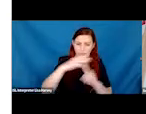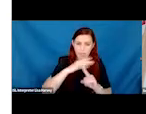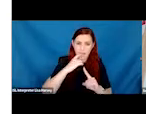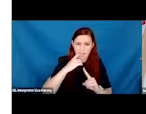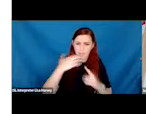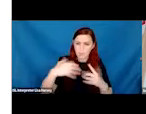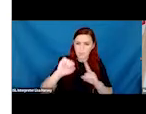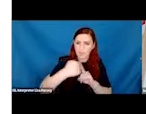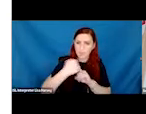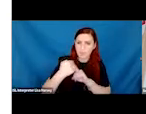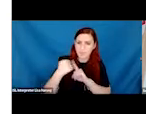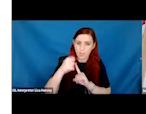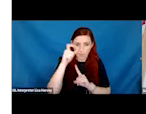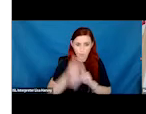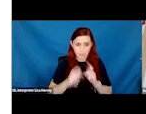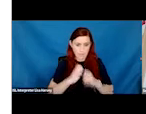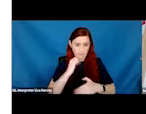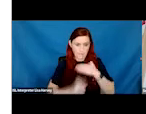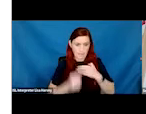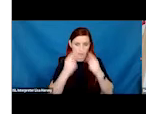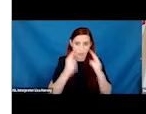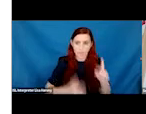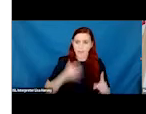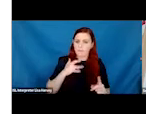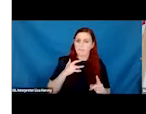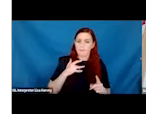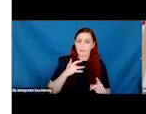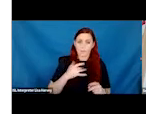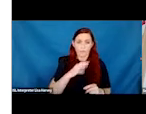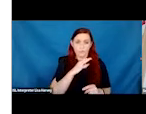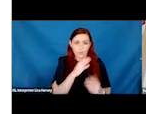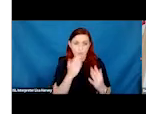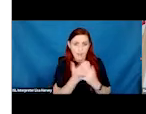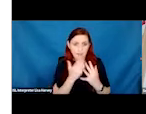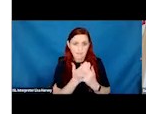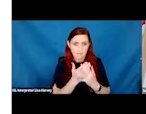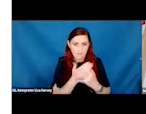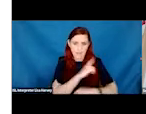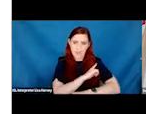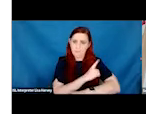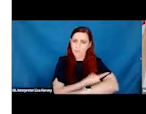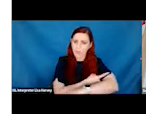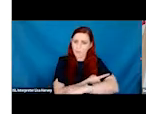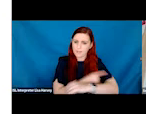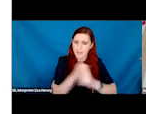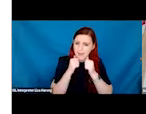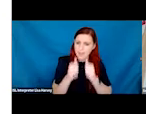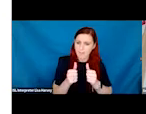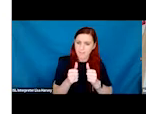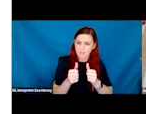a person's everyday life. Good access or design empowers, enables, and facilitates